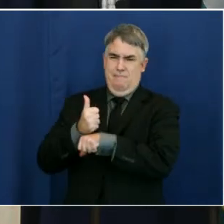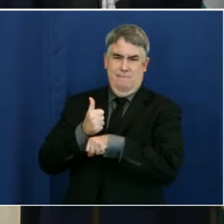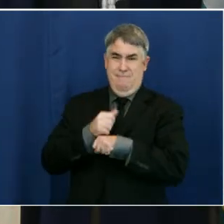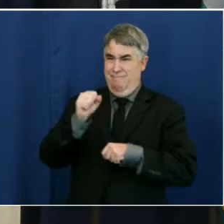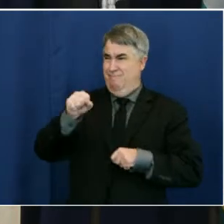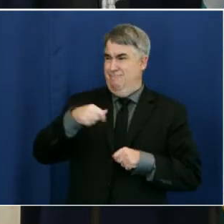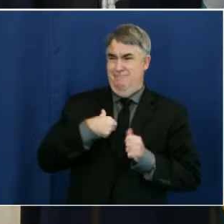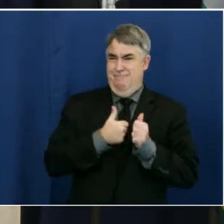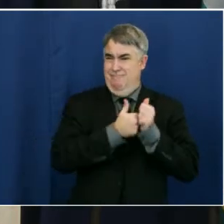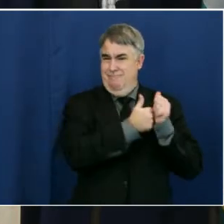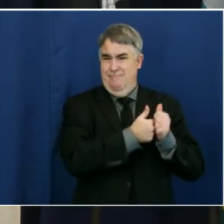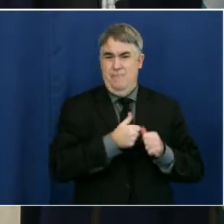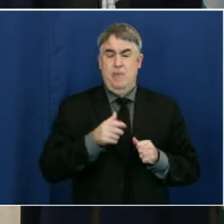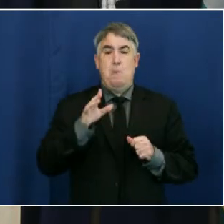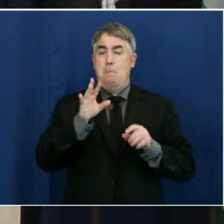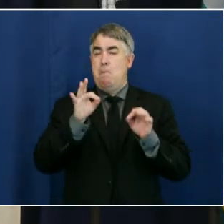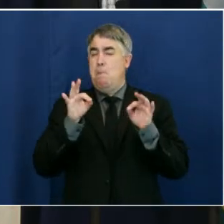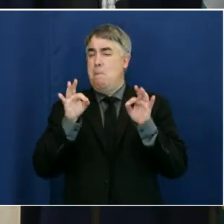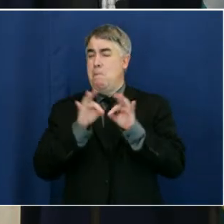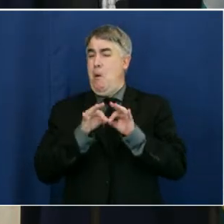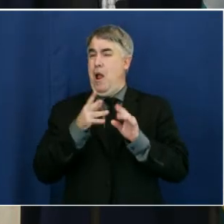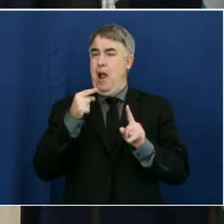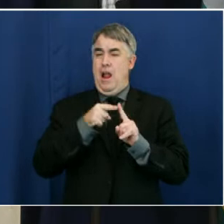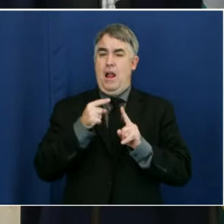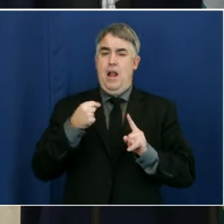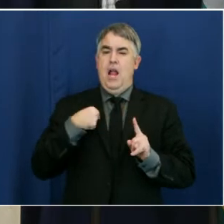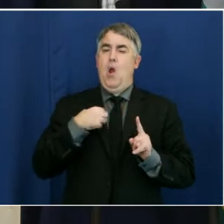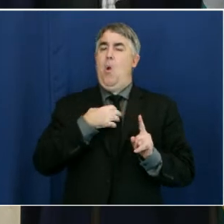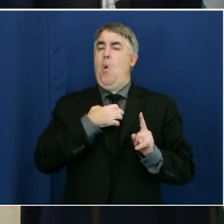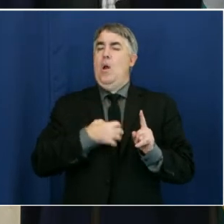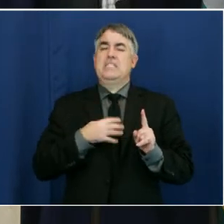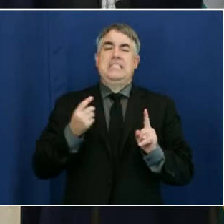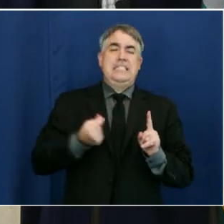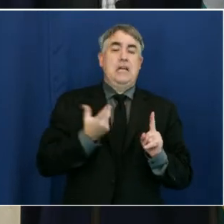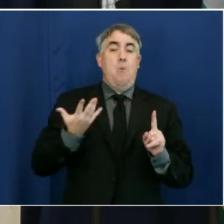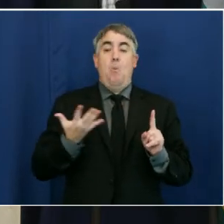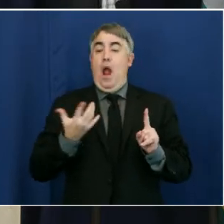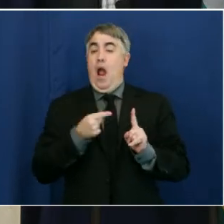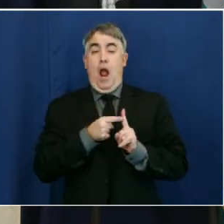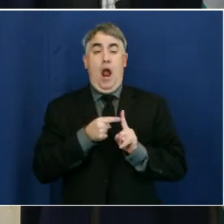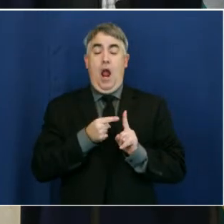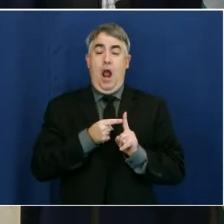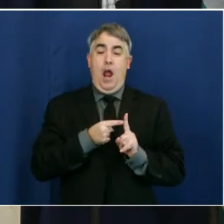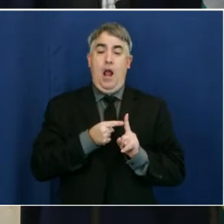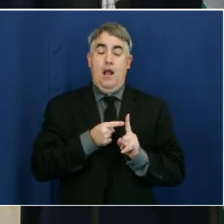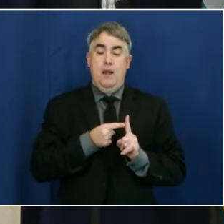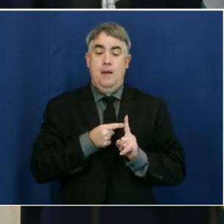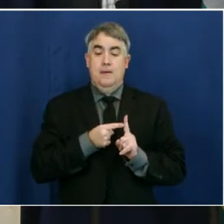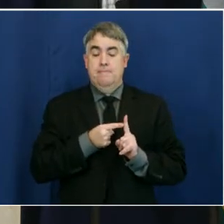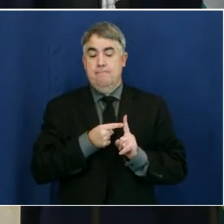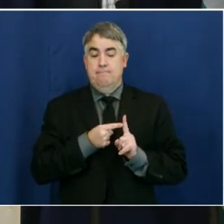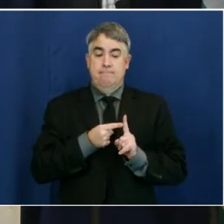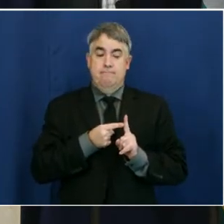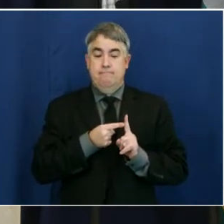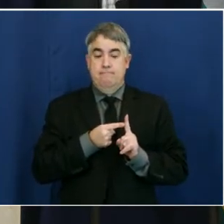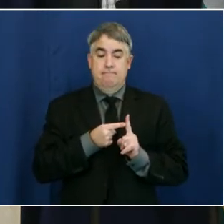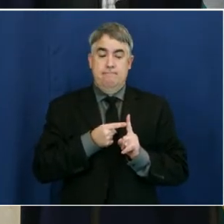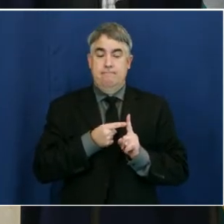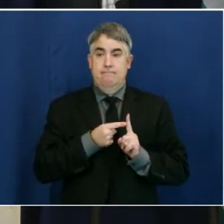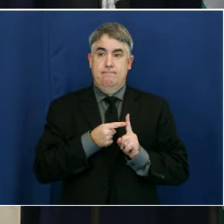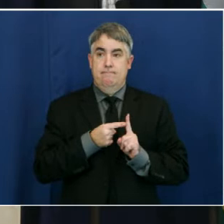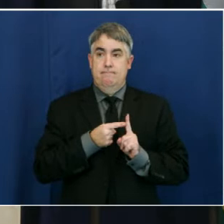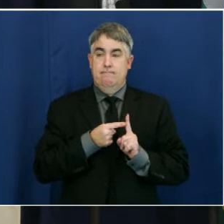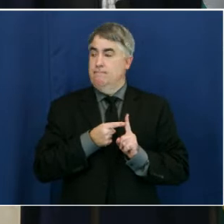The most significant thing that I wish would have happened that didn't happen is that if people, a majority of